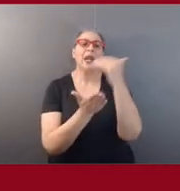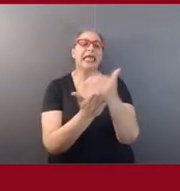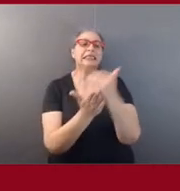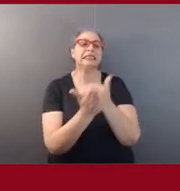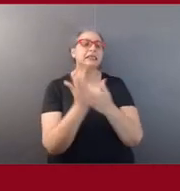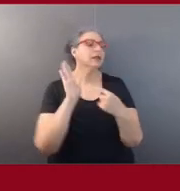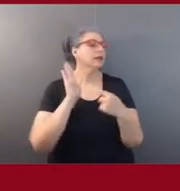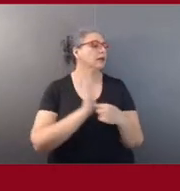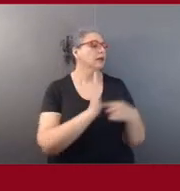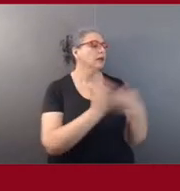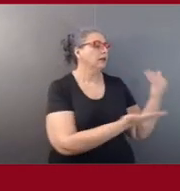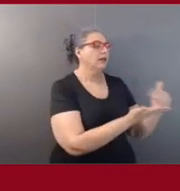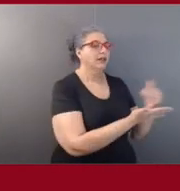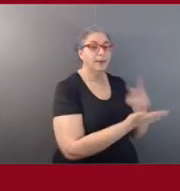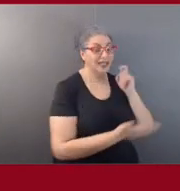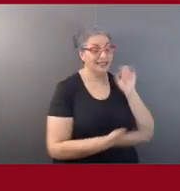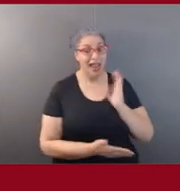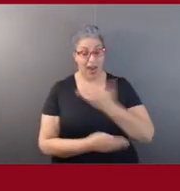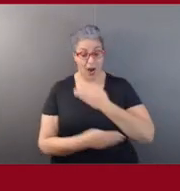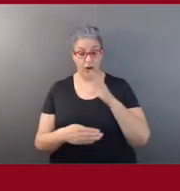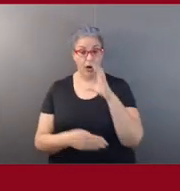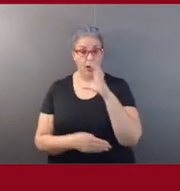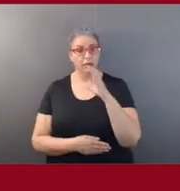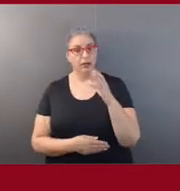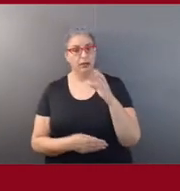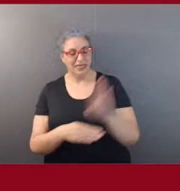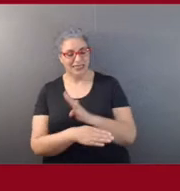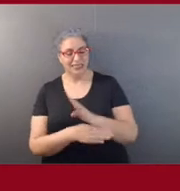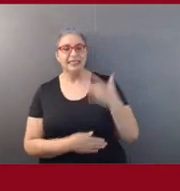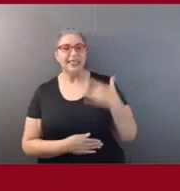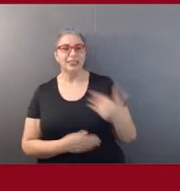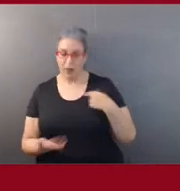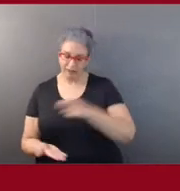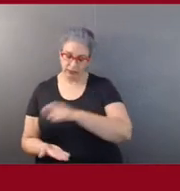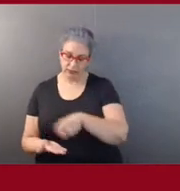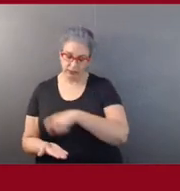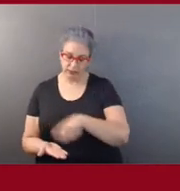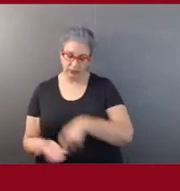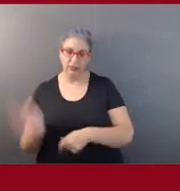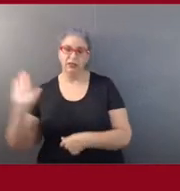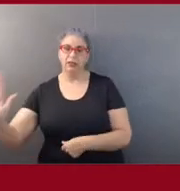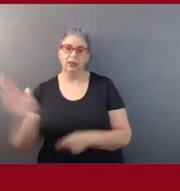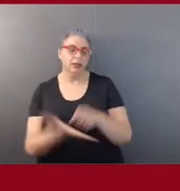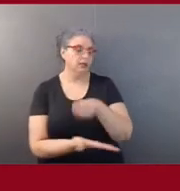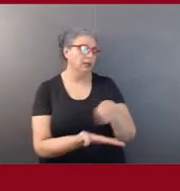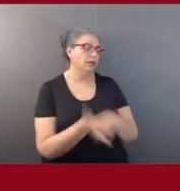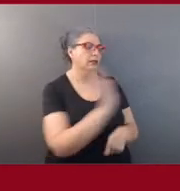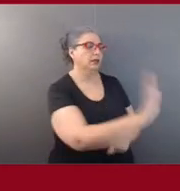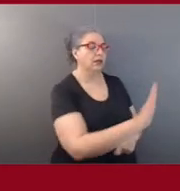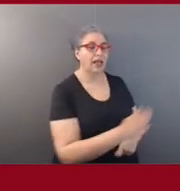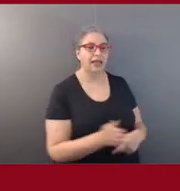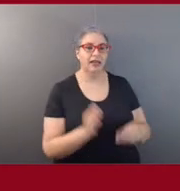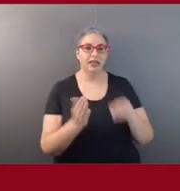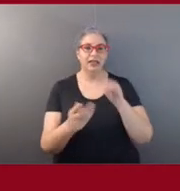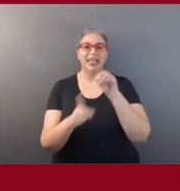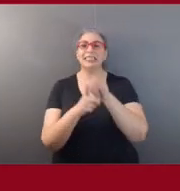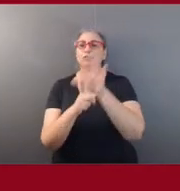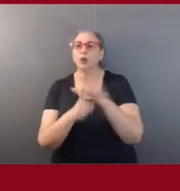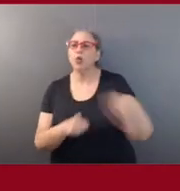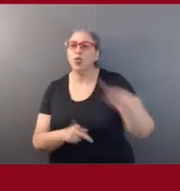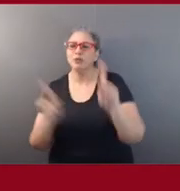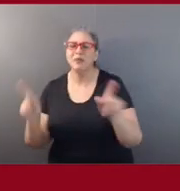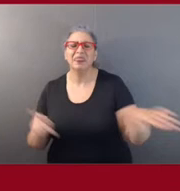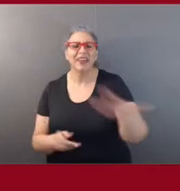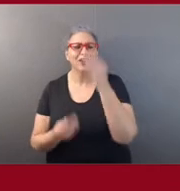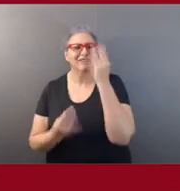you know, there's a lot of, our industry passes lists and it exposes people's information and they don't even know that they're on the lists. And here